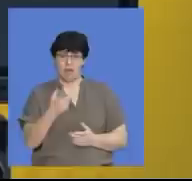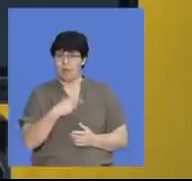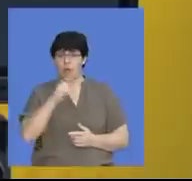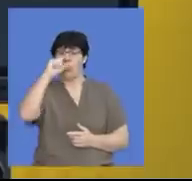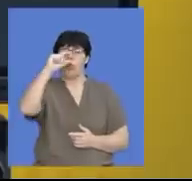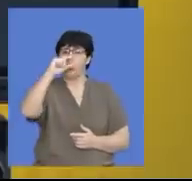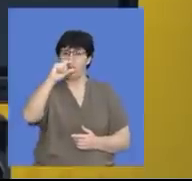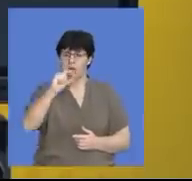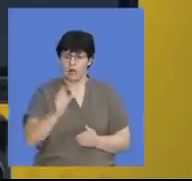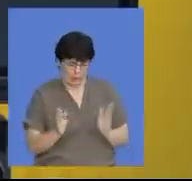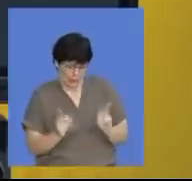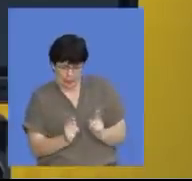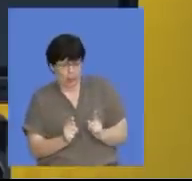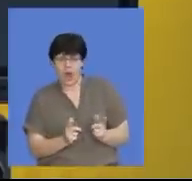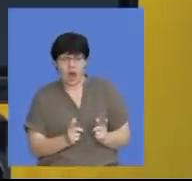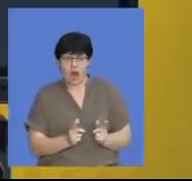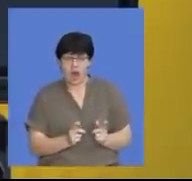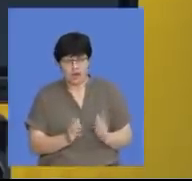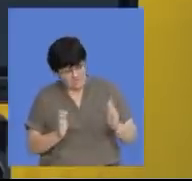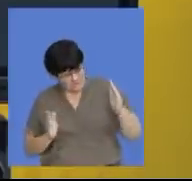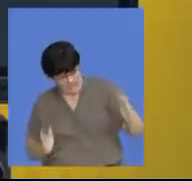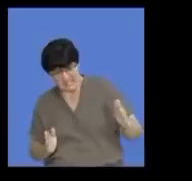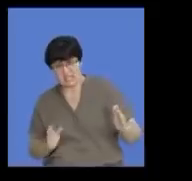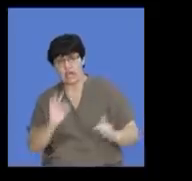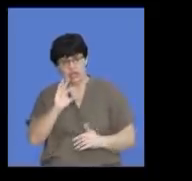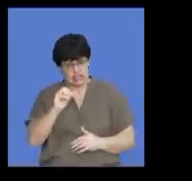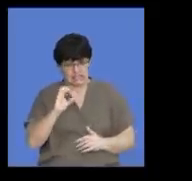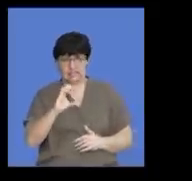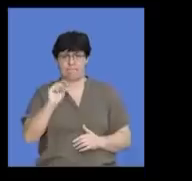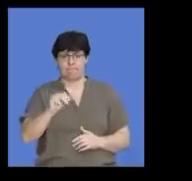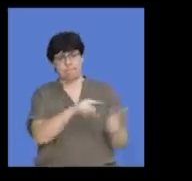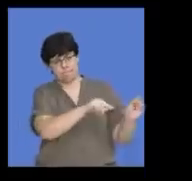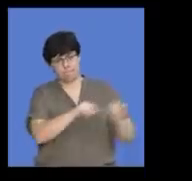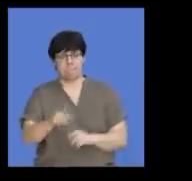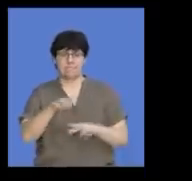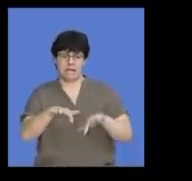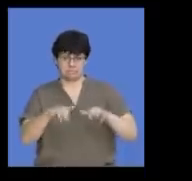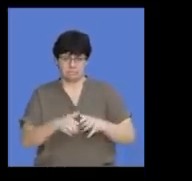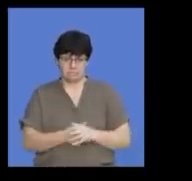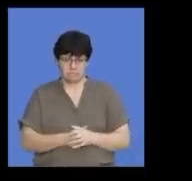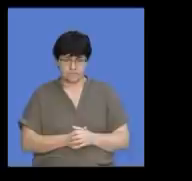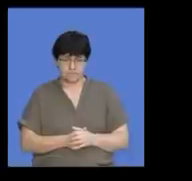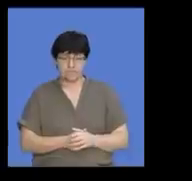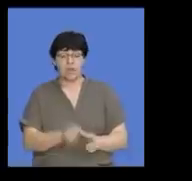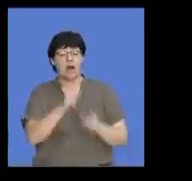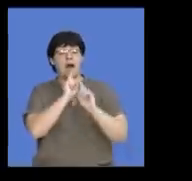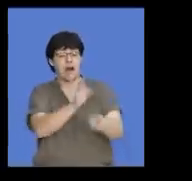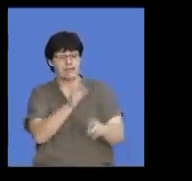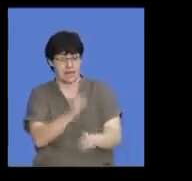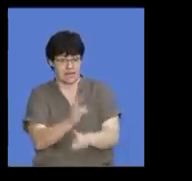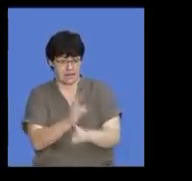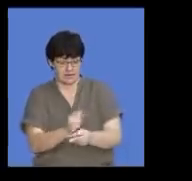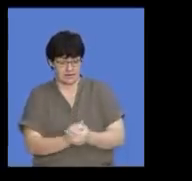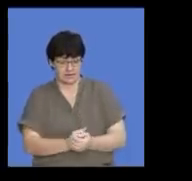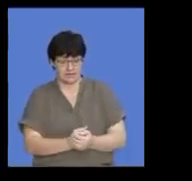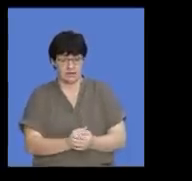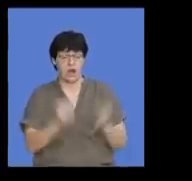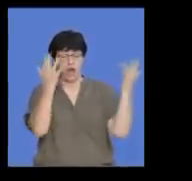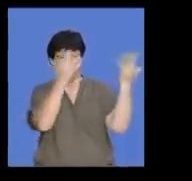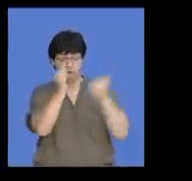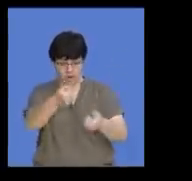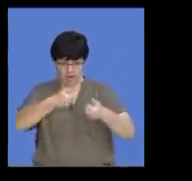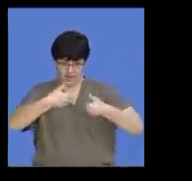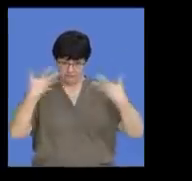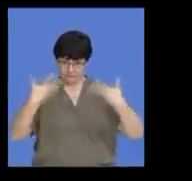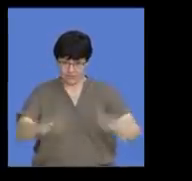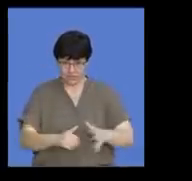small ones you've eaten up. So, looking at it, the answer again, my formula which is